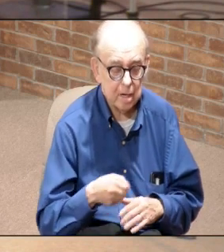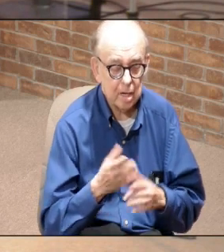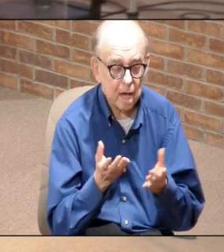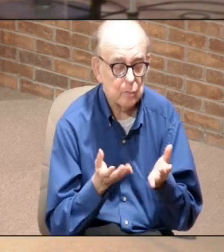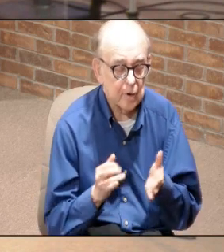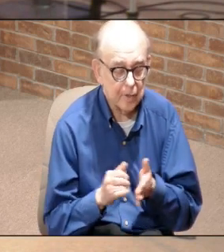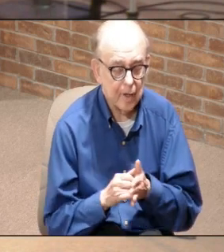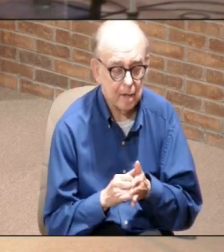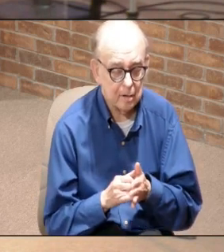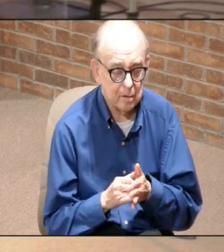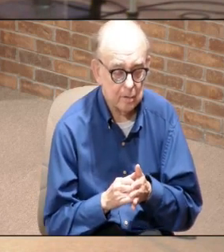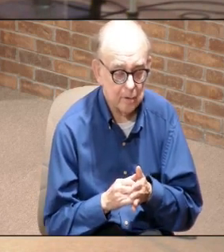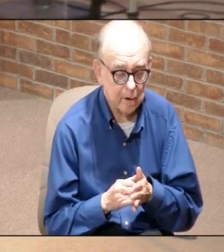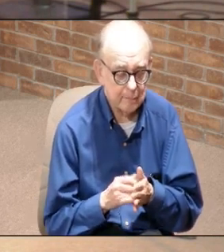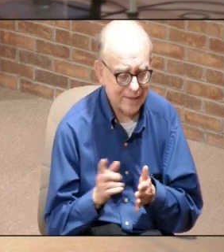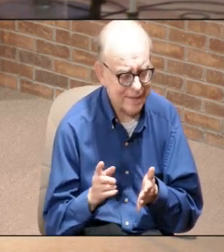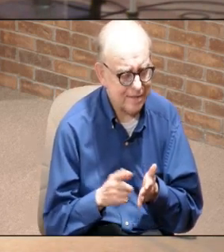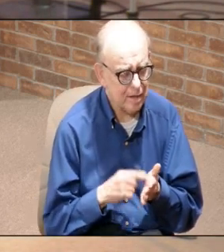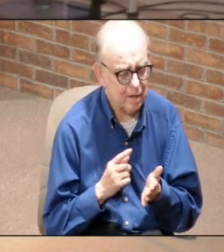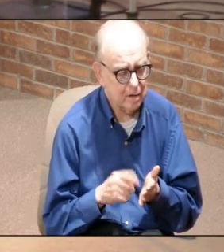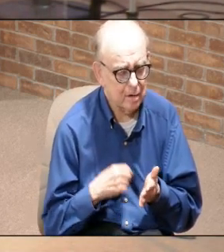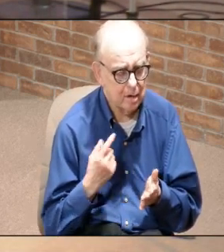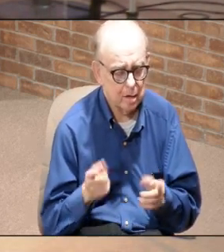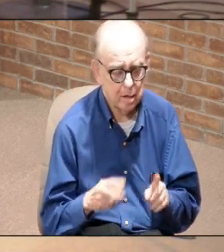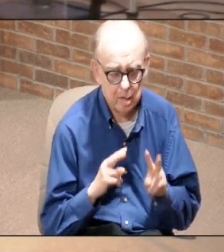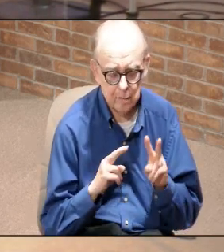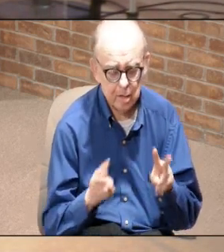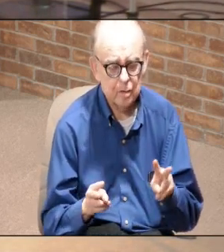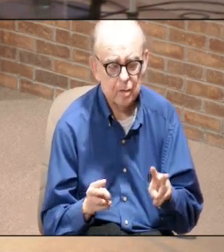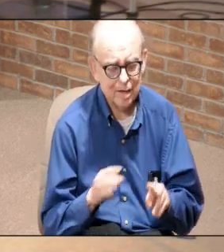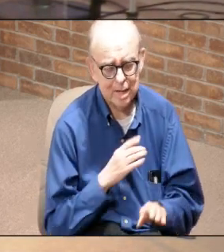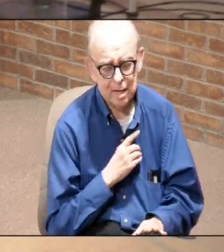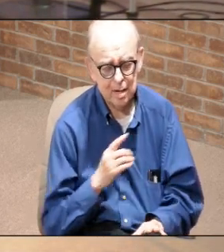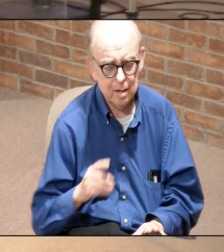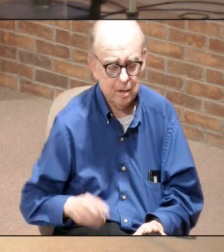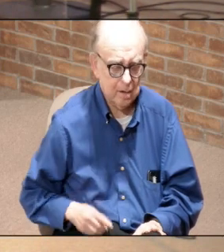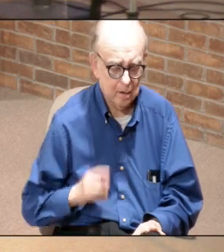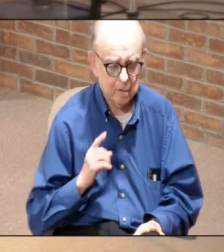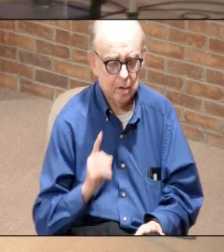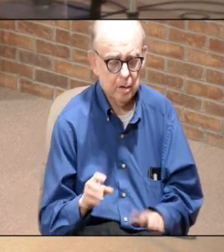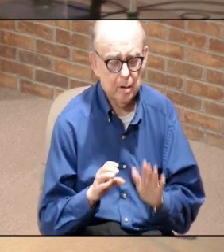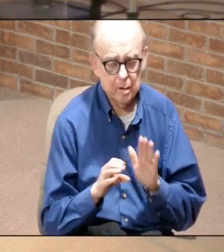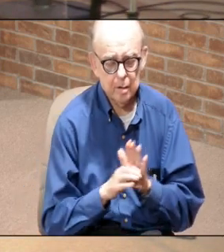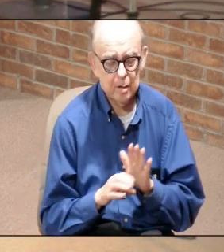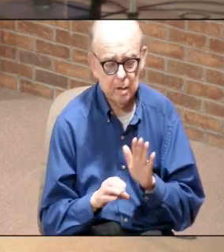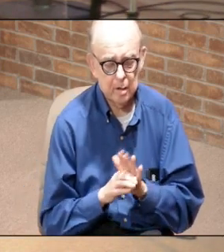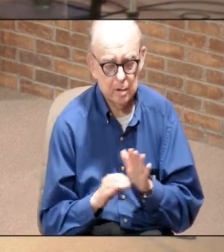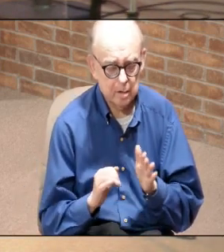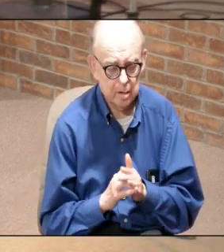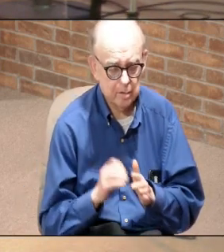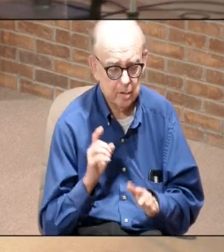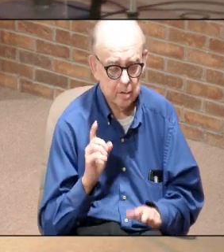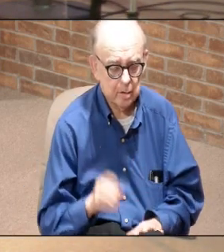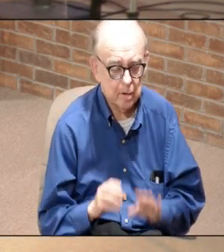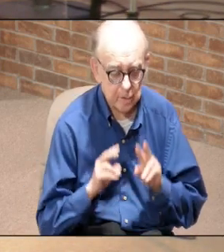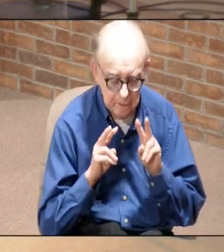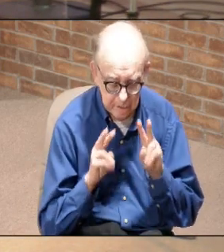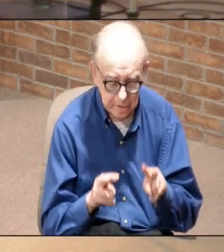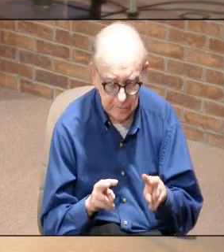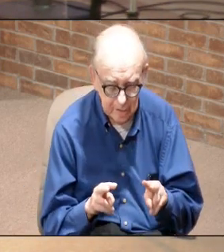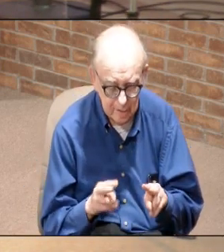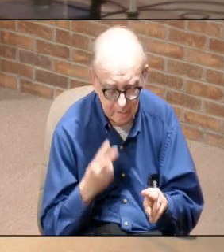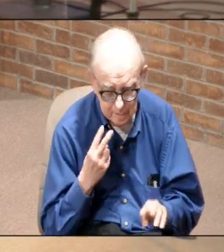wanted. And so sometimes when we look at David, there's the one characteristic that you need to look